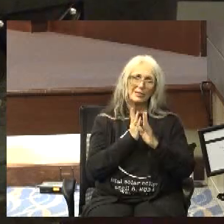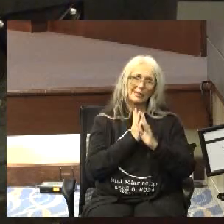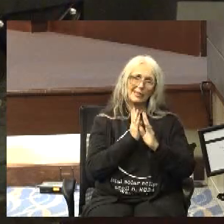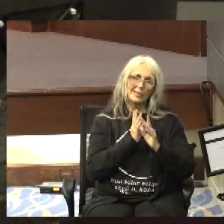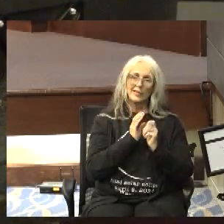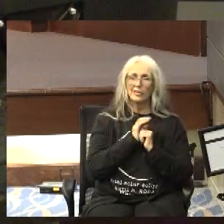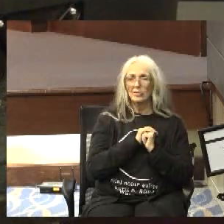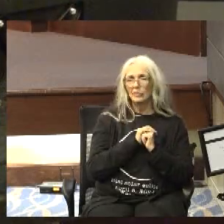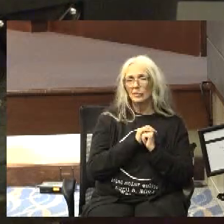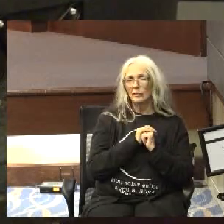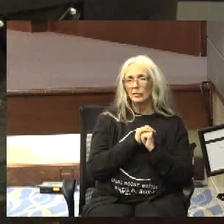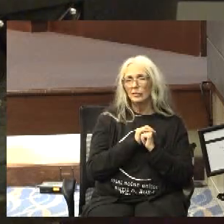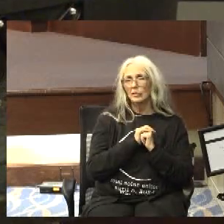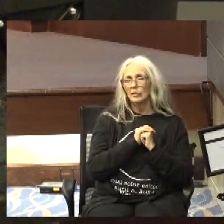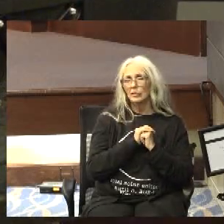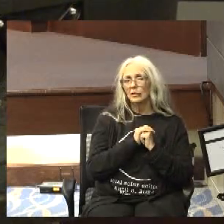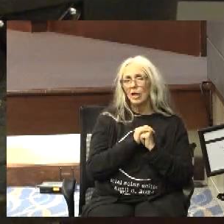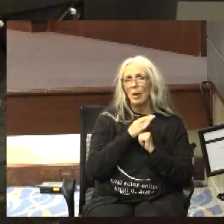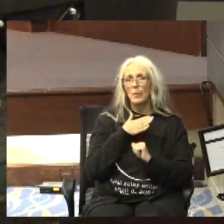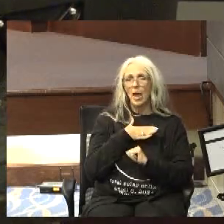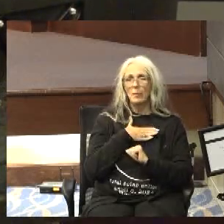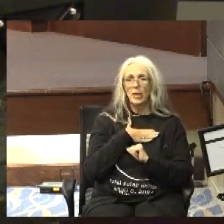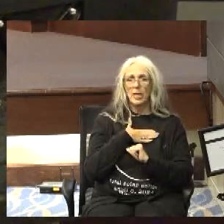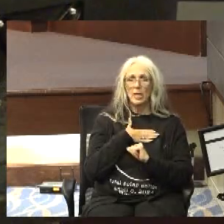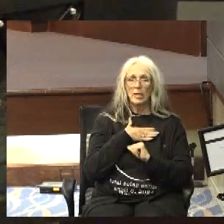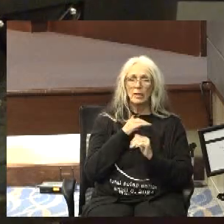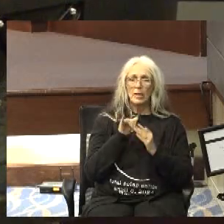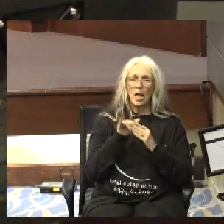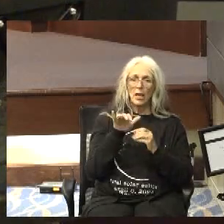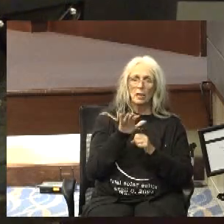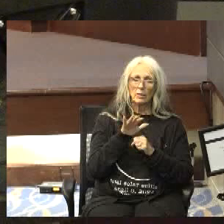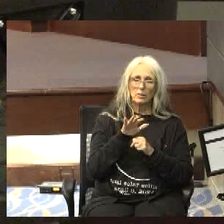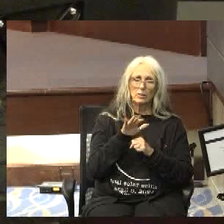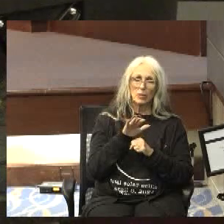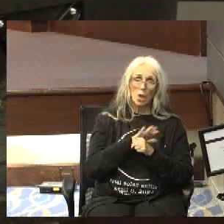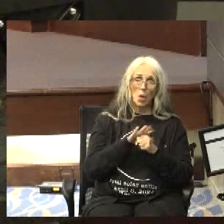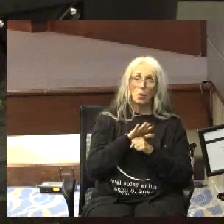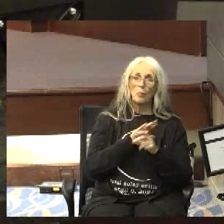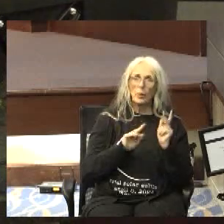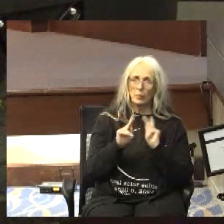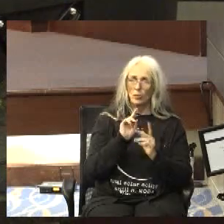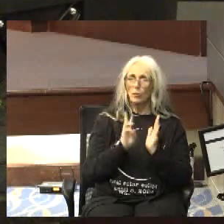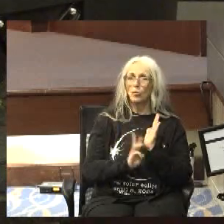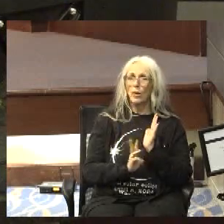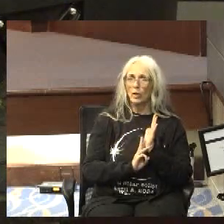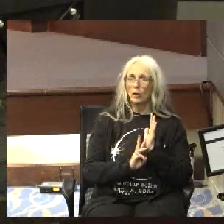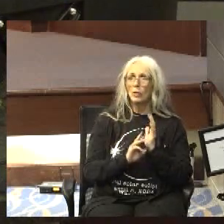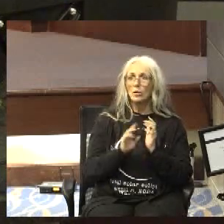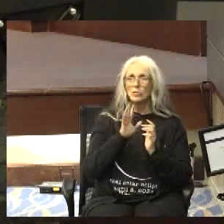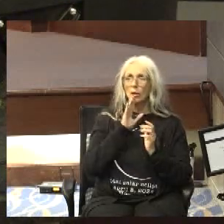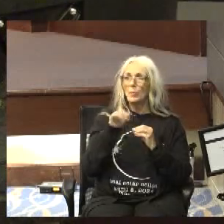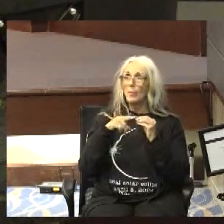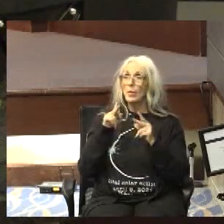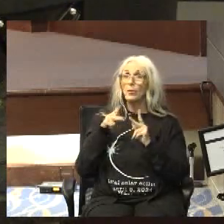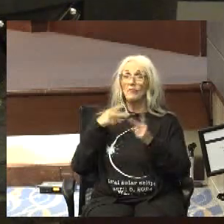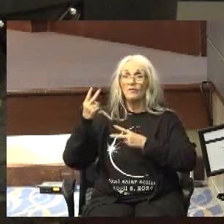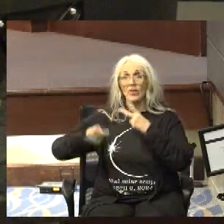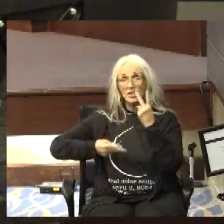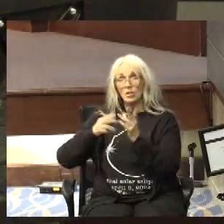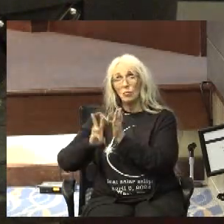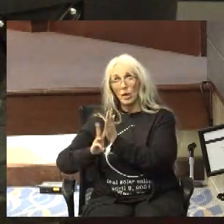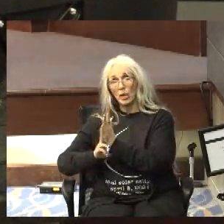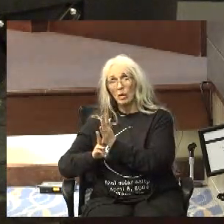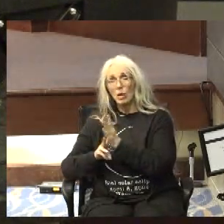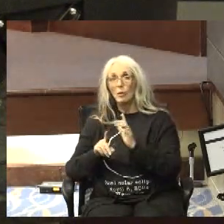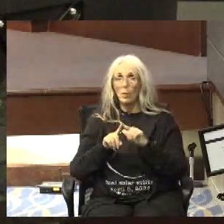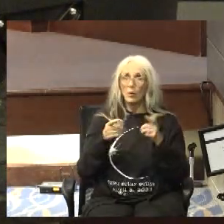I'm confident. I'm happy how the local Waco ones. This is, we talk about people coming into town and going to the zoo, but I think there's a